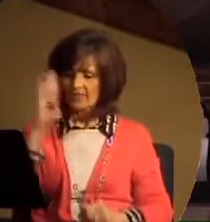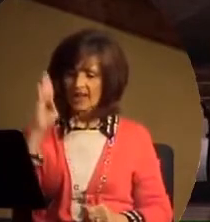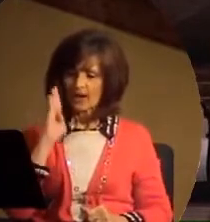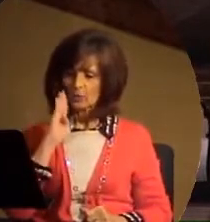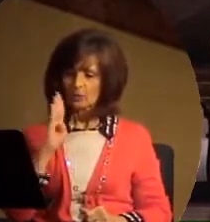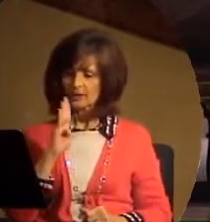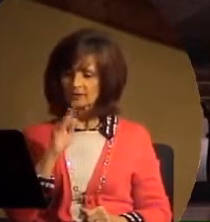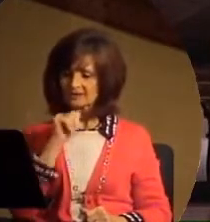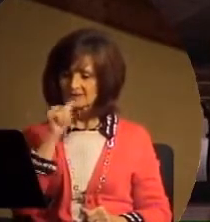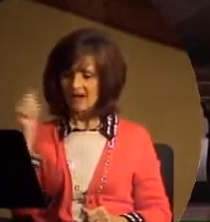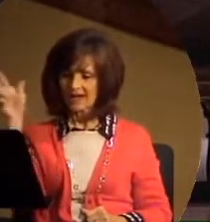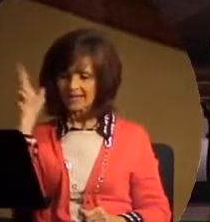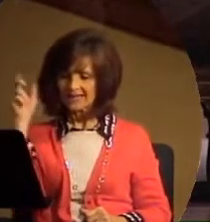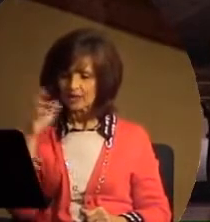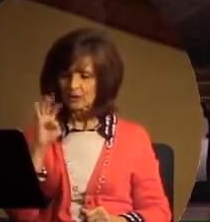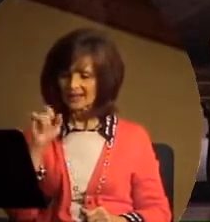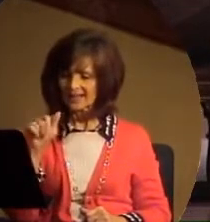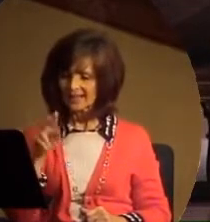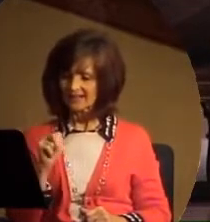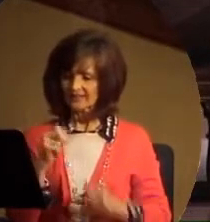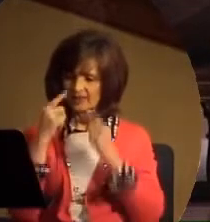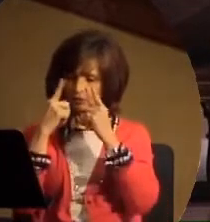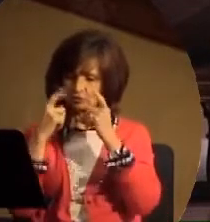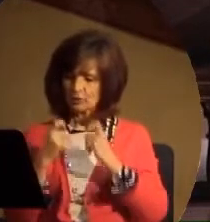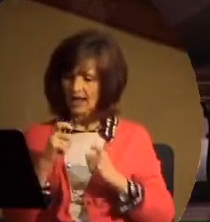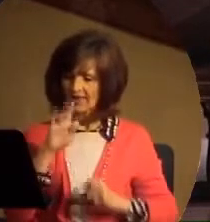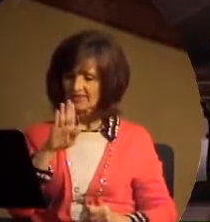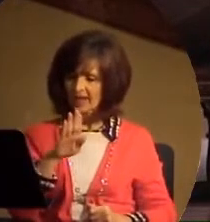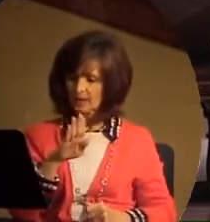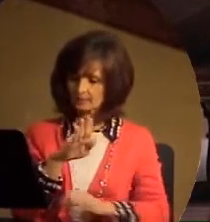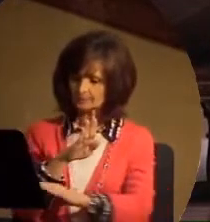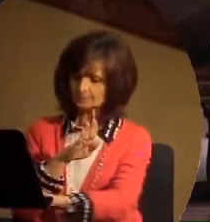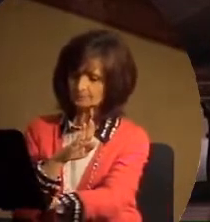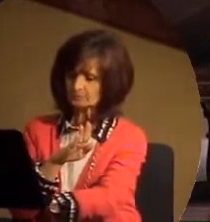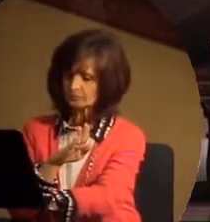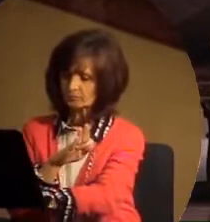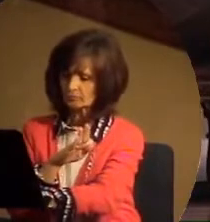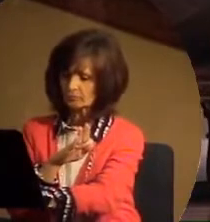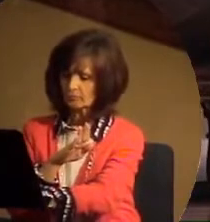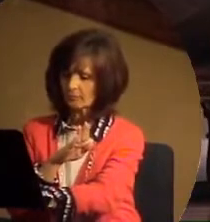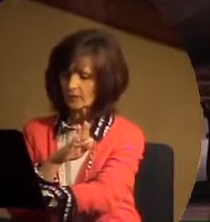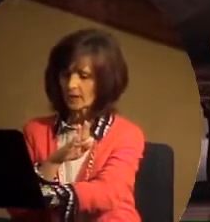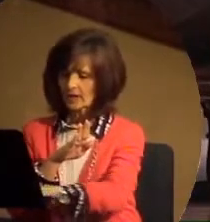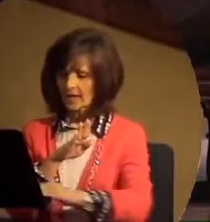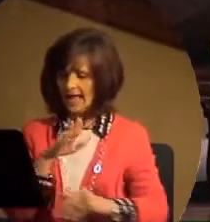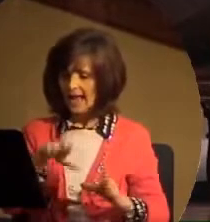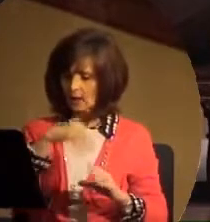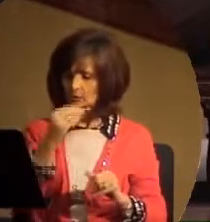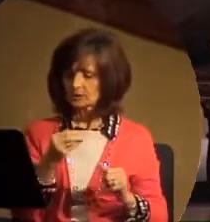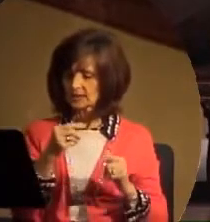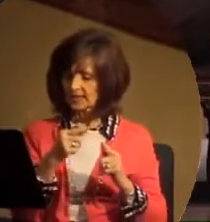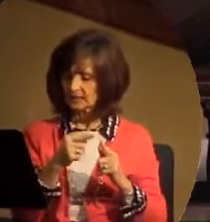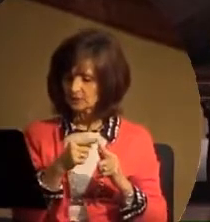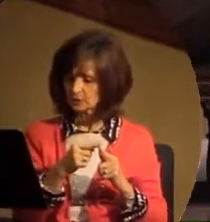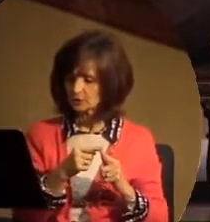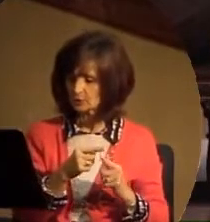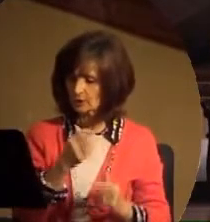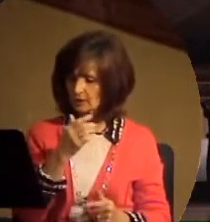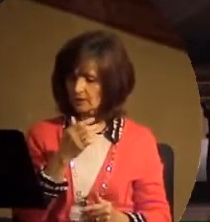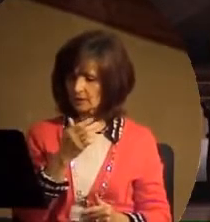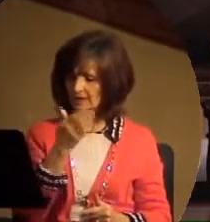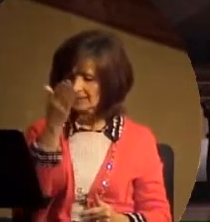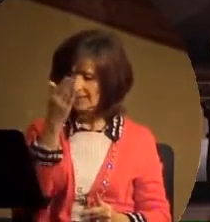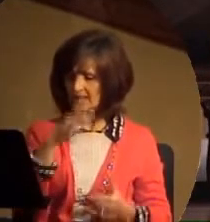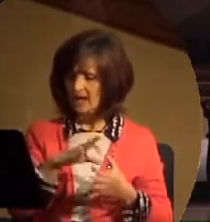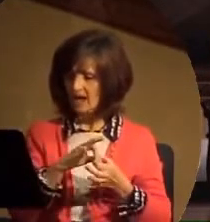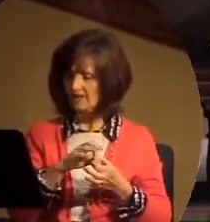Let me get verse 3. Why dost thou show me iniquity, and cause me to behold grievance? For spoiling and